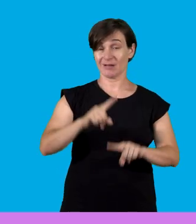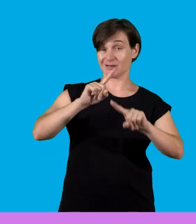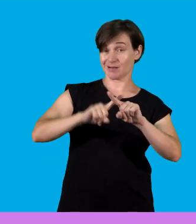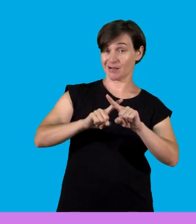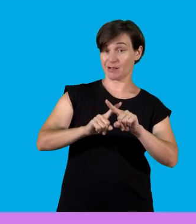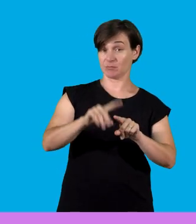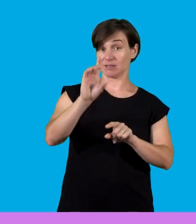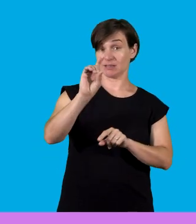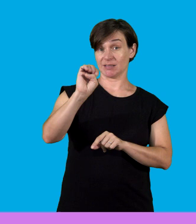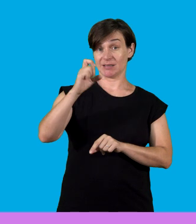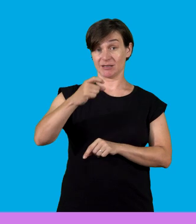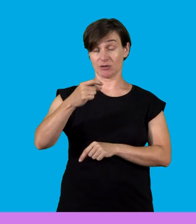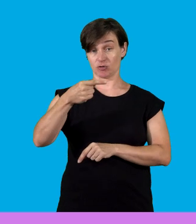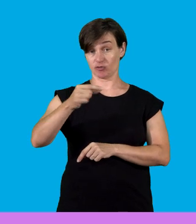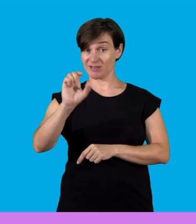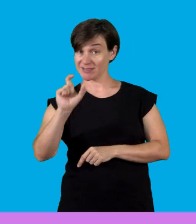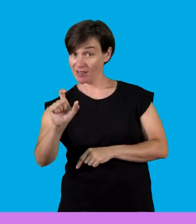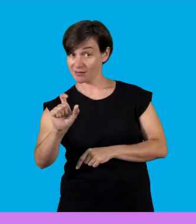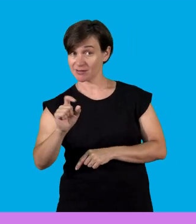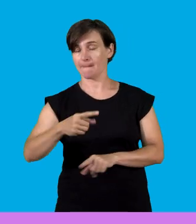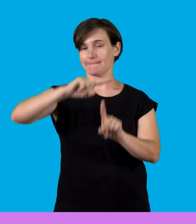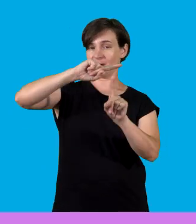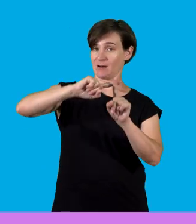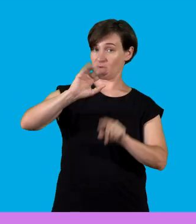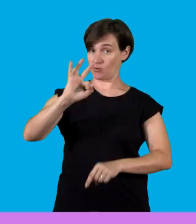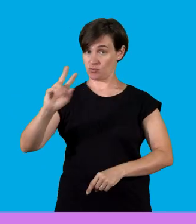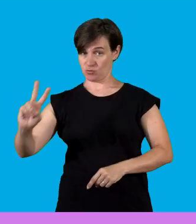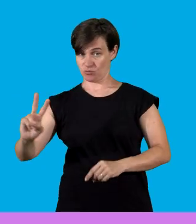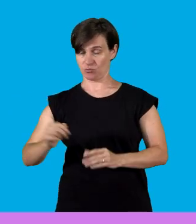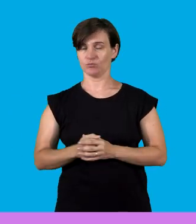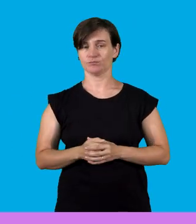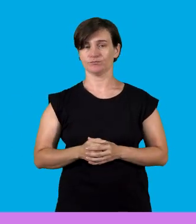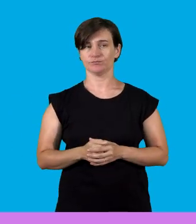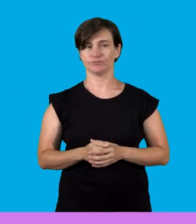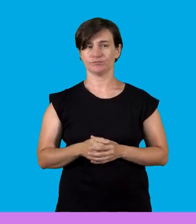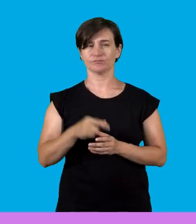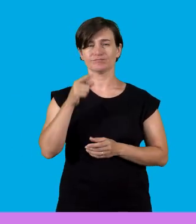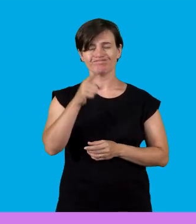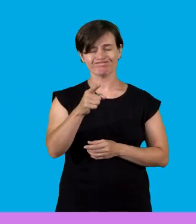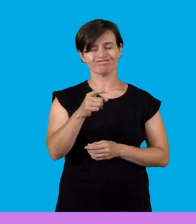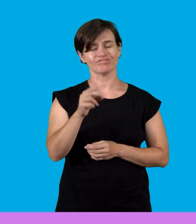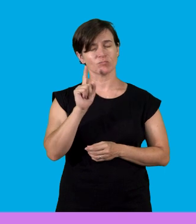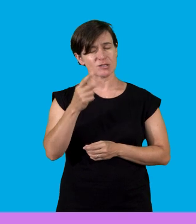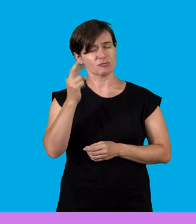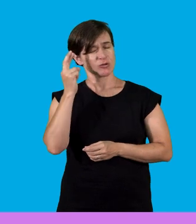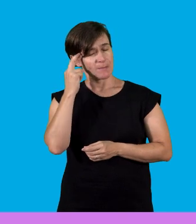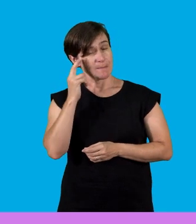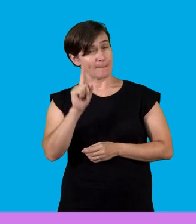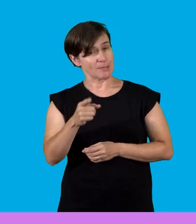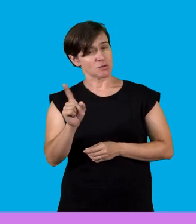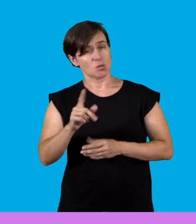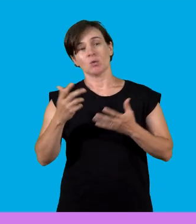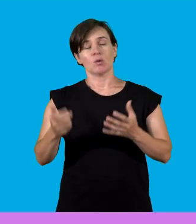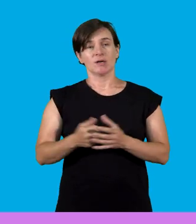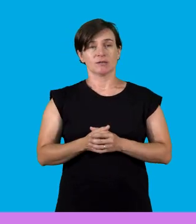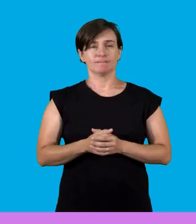multiplied by the degrees Celsius plus 32. Now remember BODMAS here. What's going to happen is we